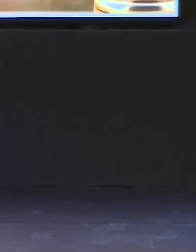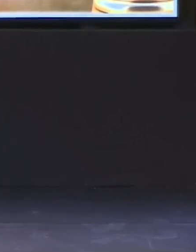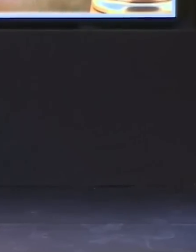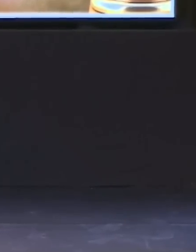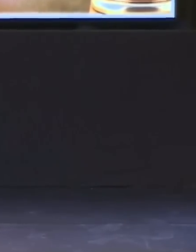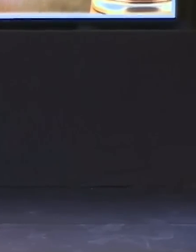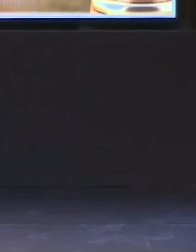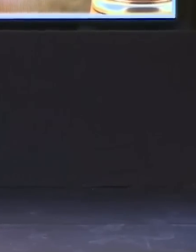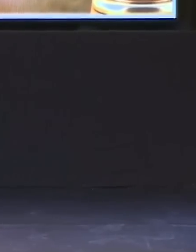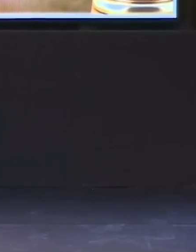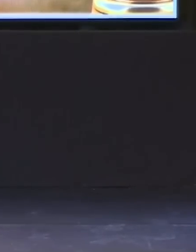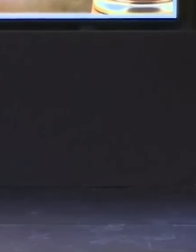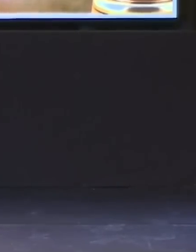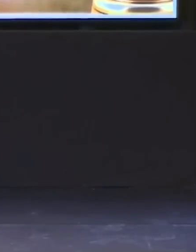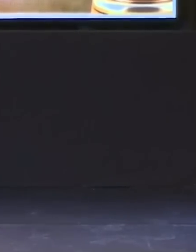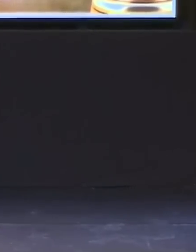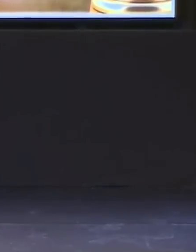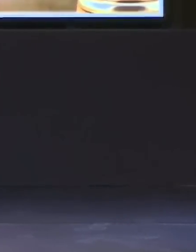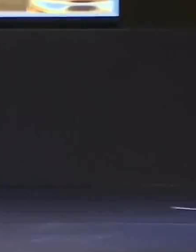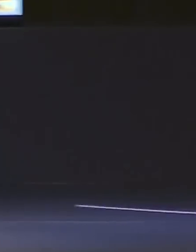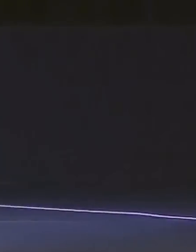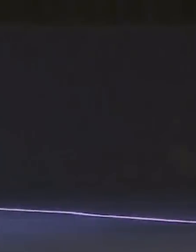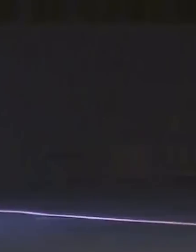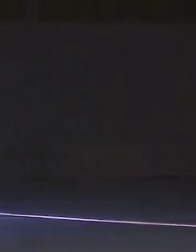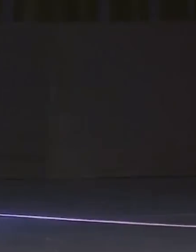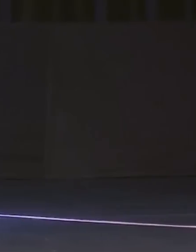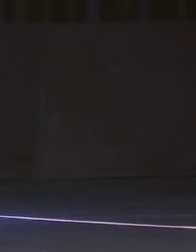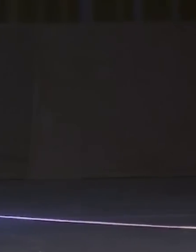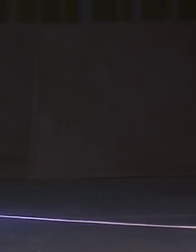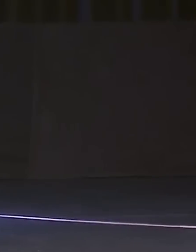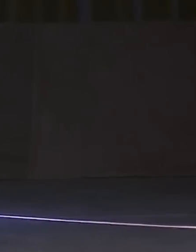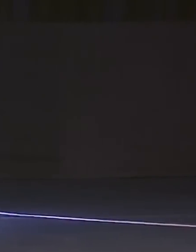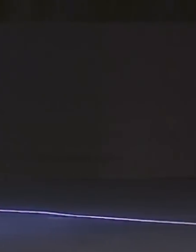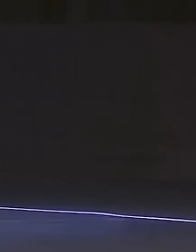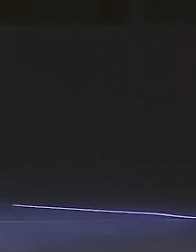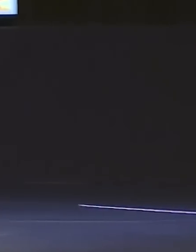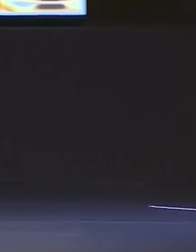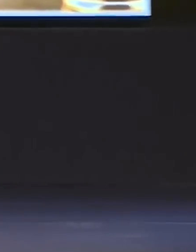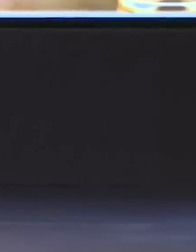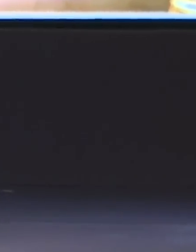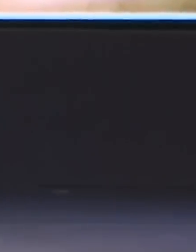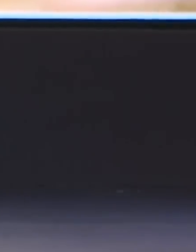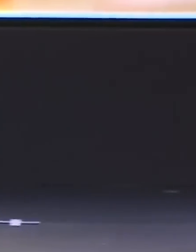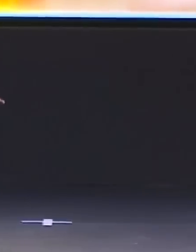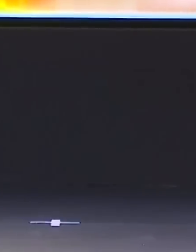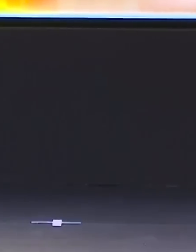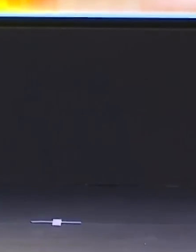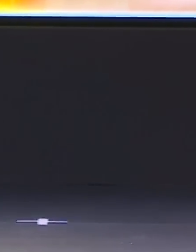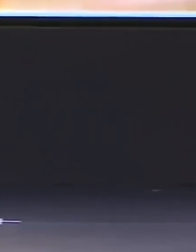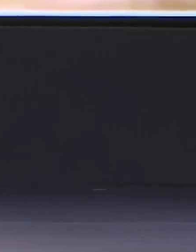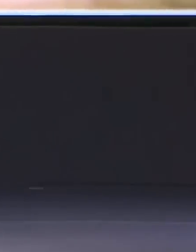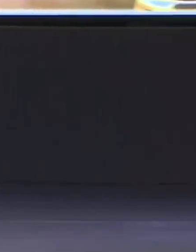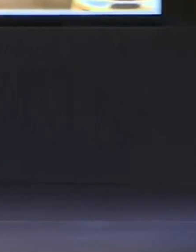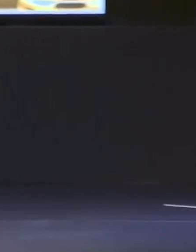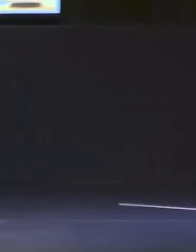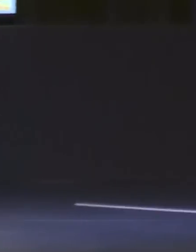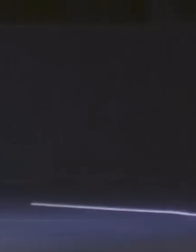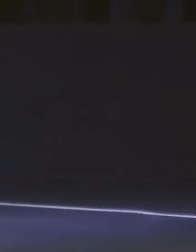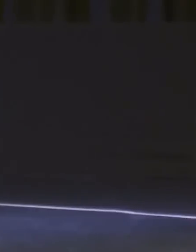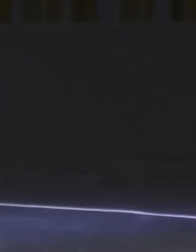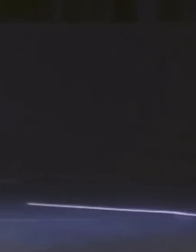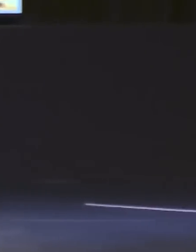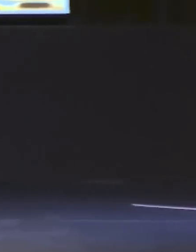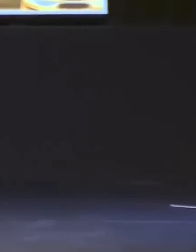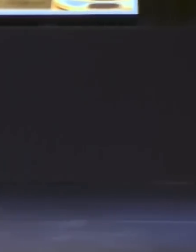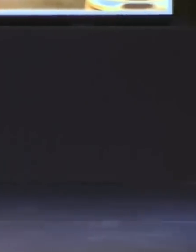to be left out, the boys. Our 8-9 champion, Aaron Small of Acroflex Gymnastics. It was all about that extra